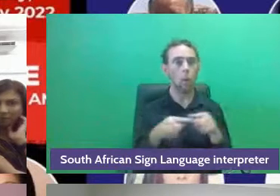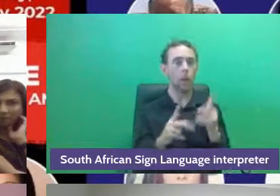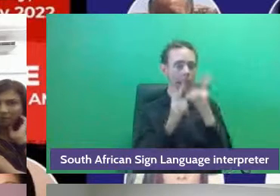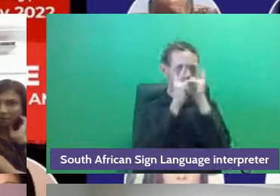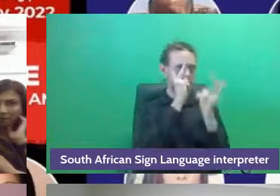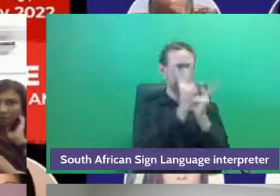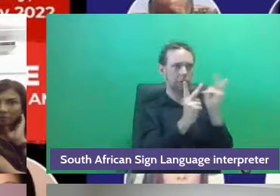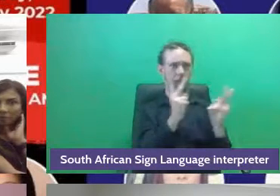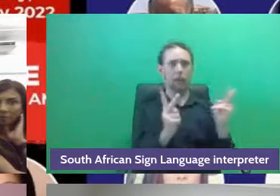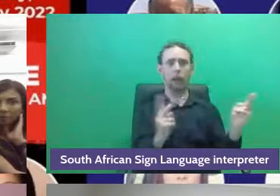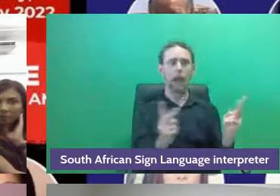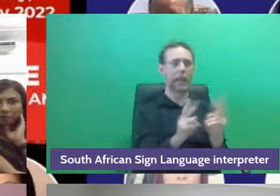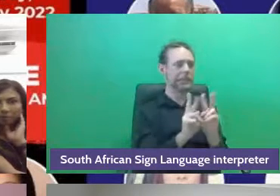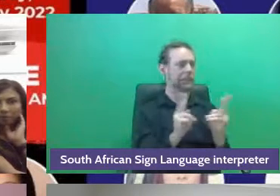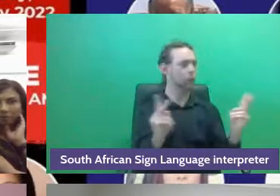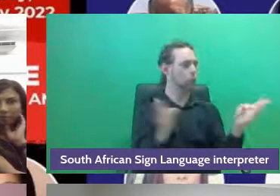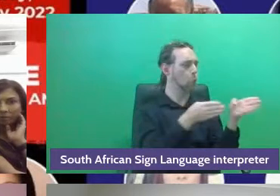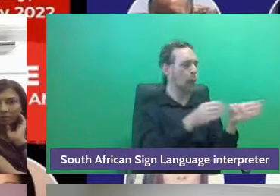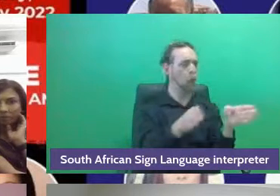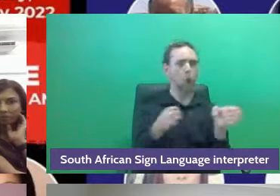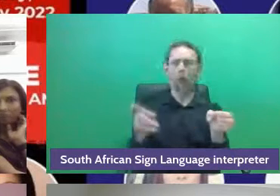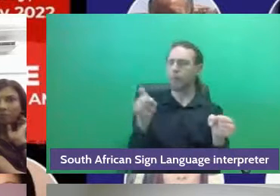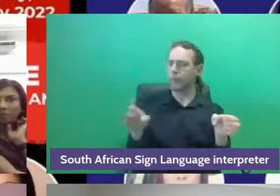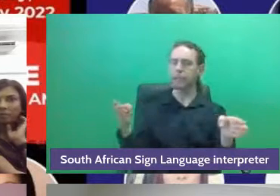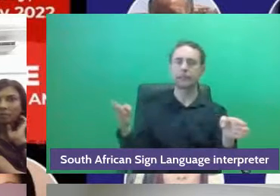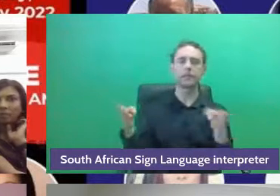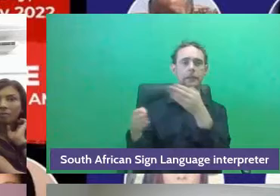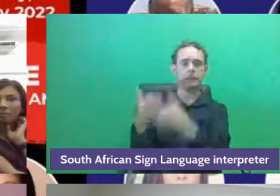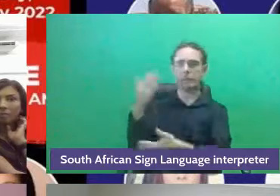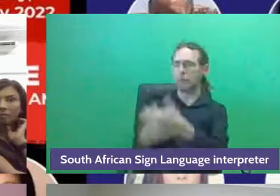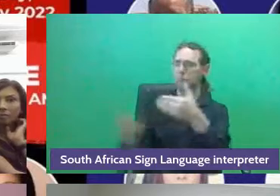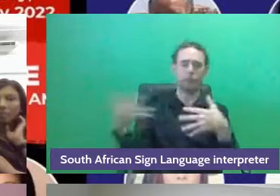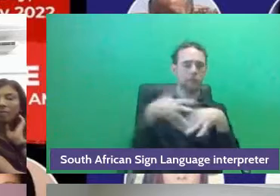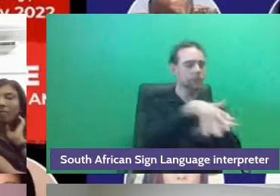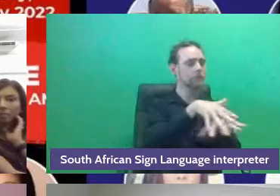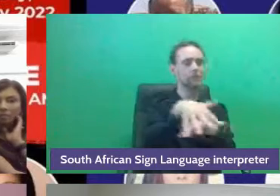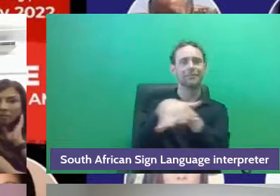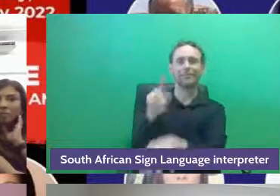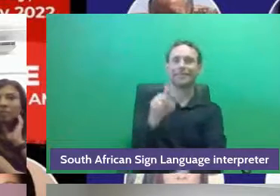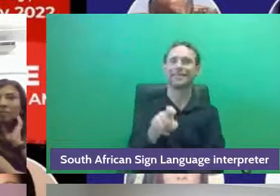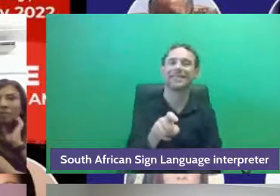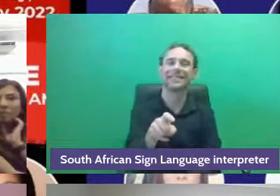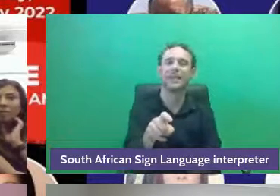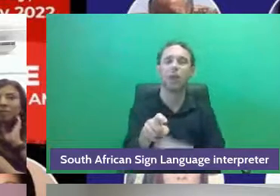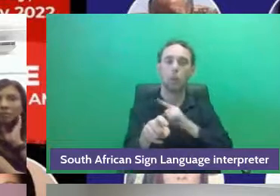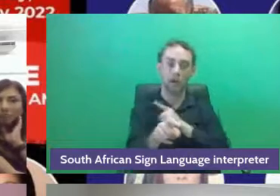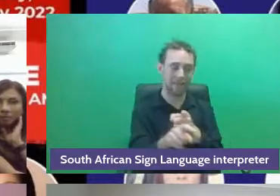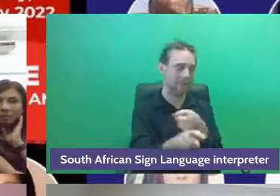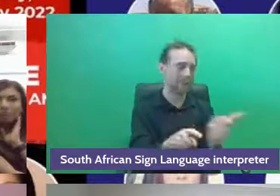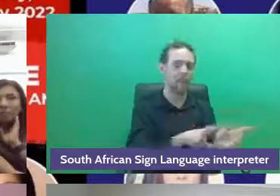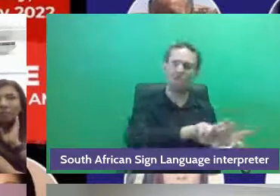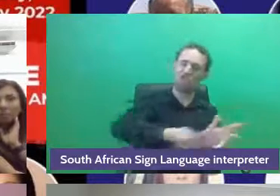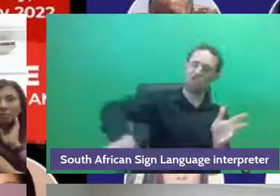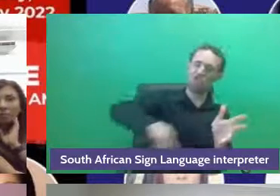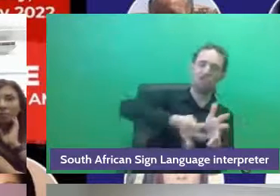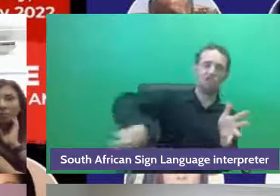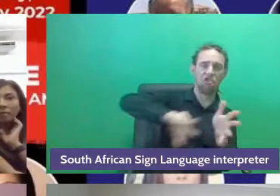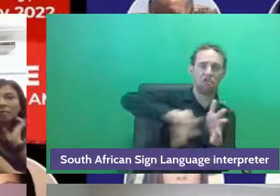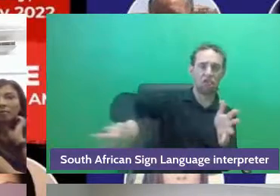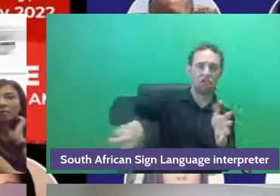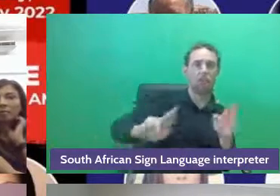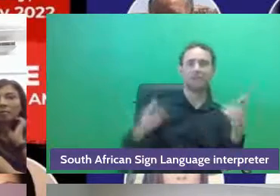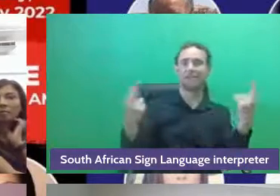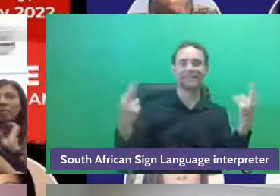fact that persons with disabilities will be a big part of everything that we are doing. And also, I think it